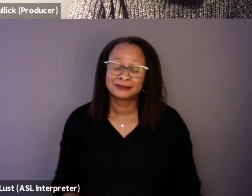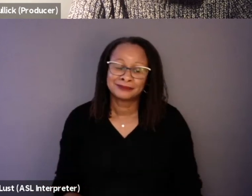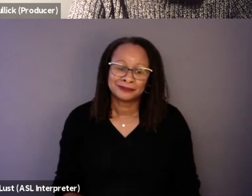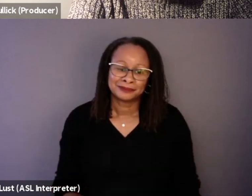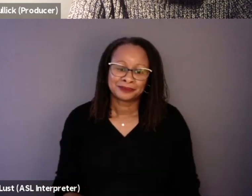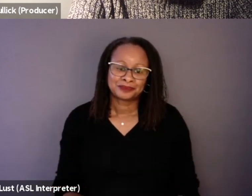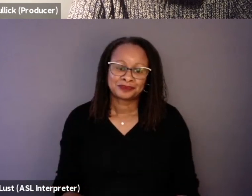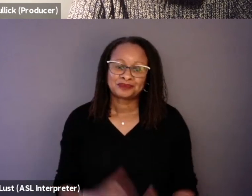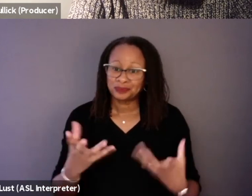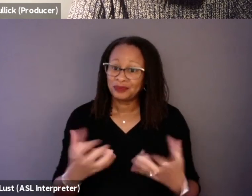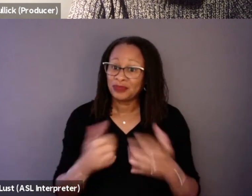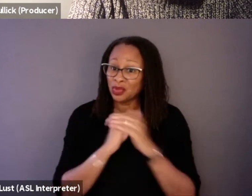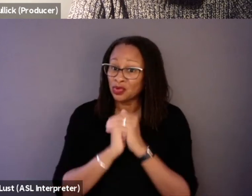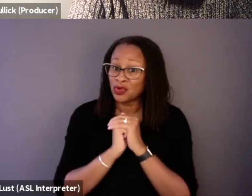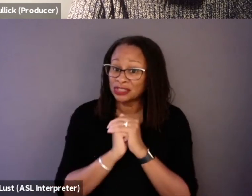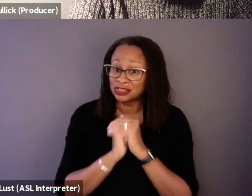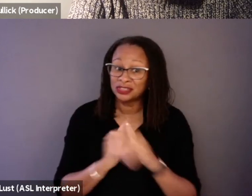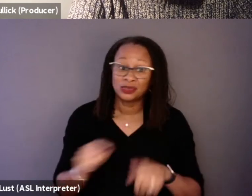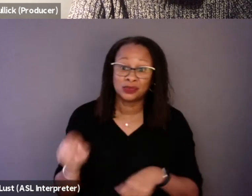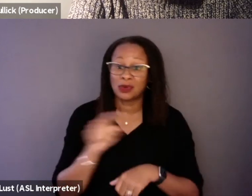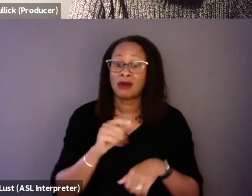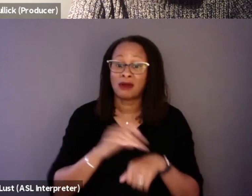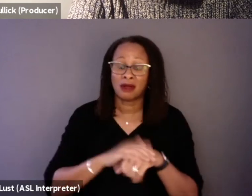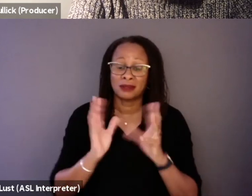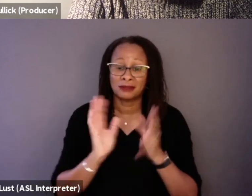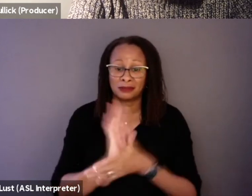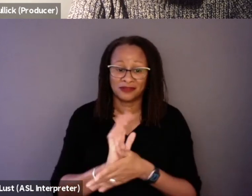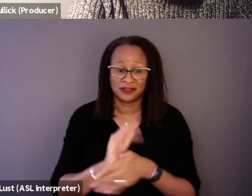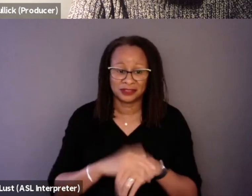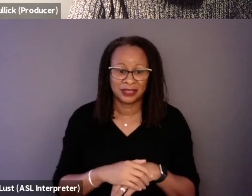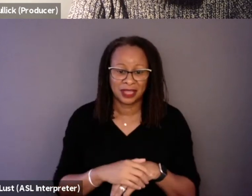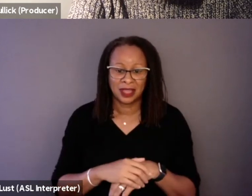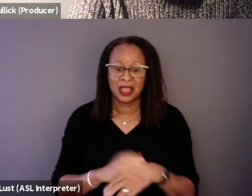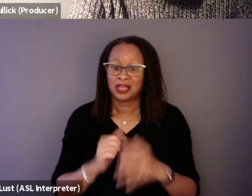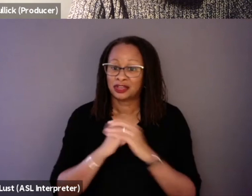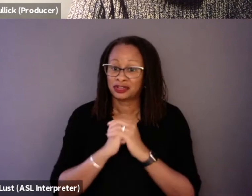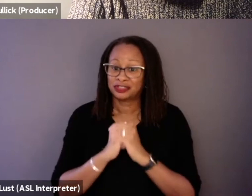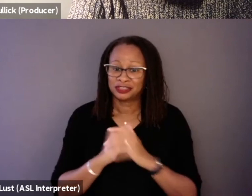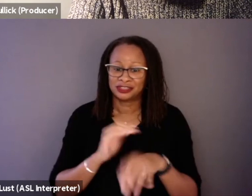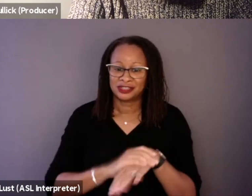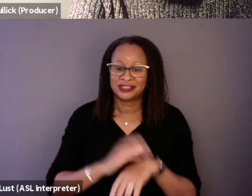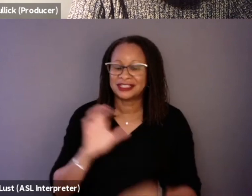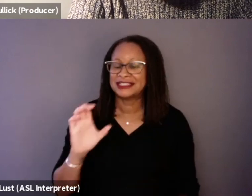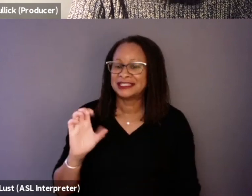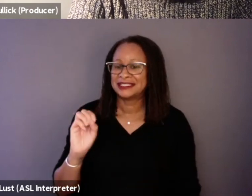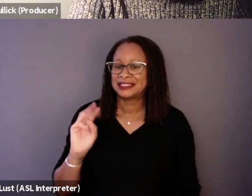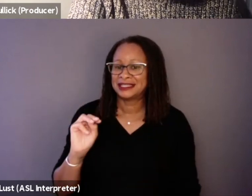I want to congratulate you on the movie. I want to congratulate you on your Cinema nomination,